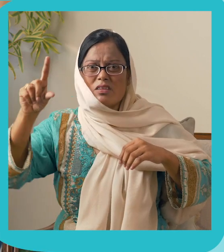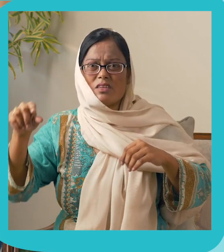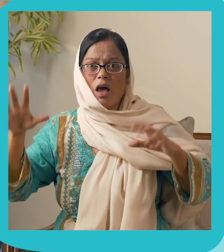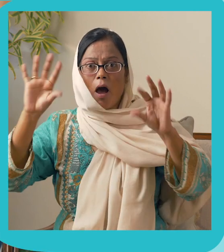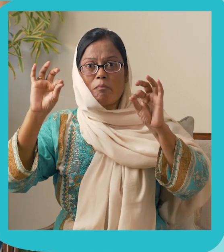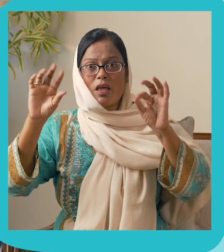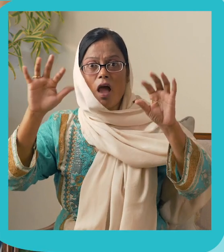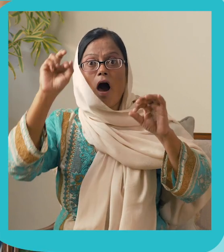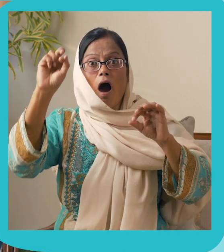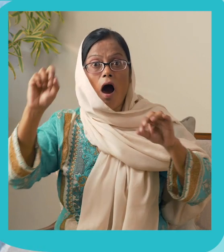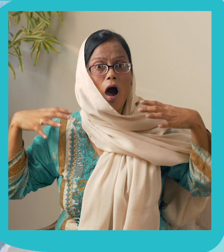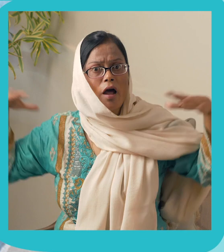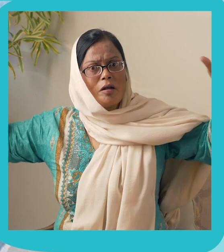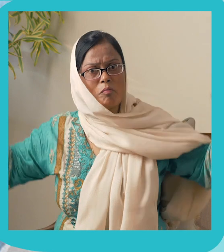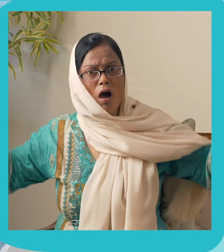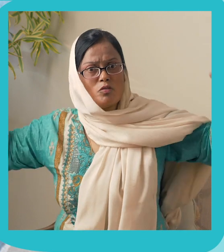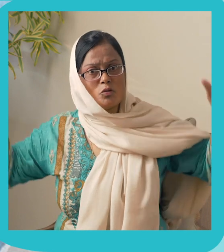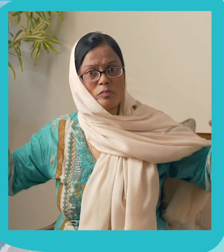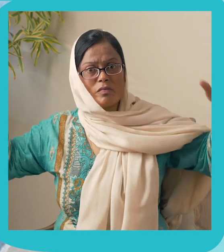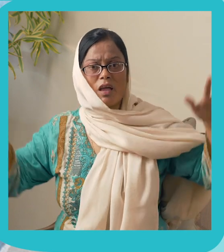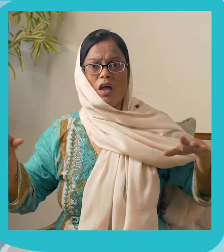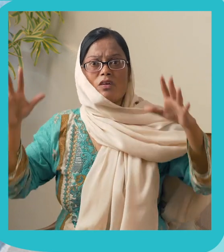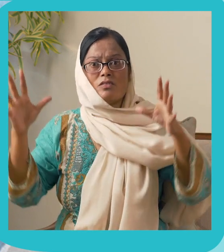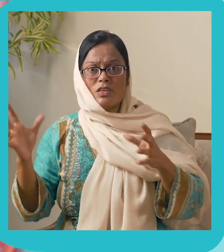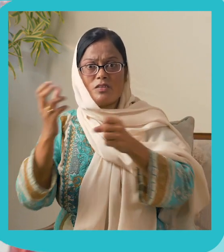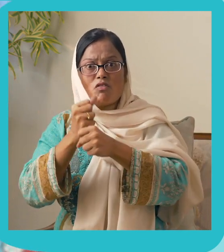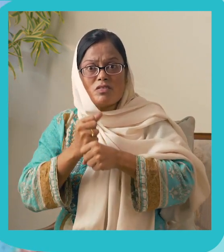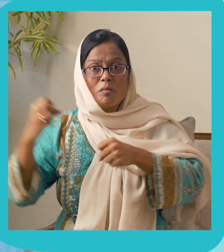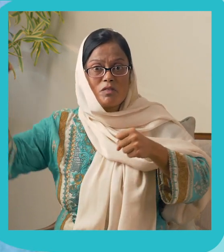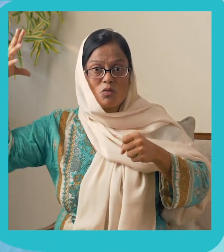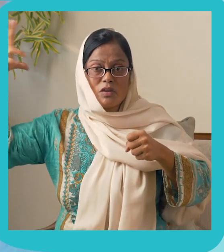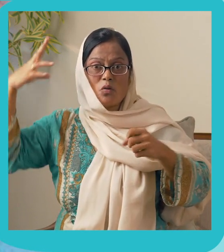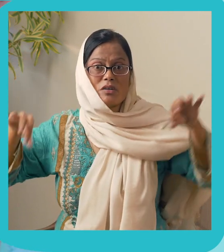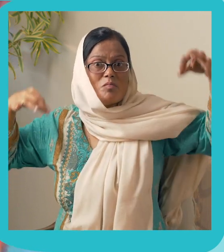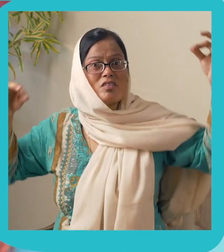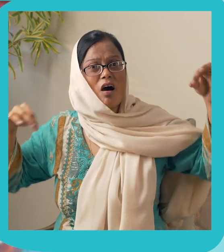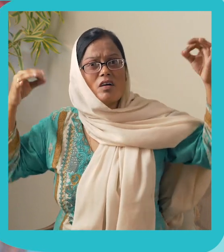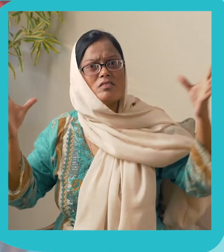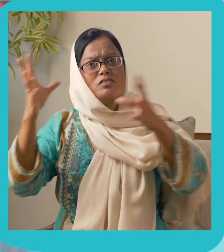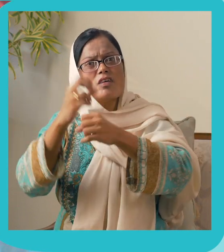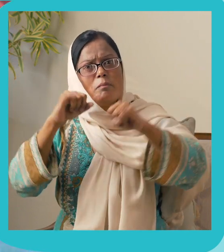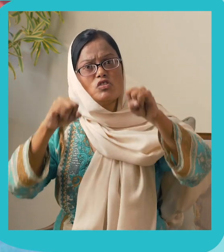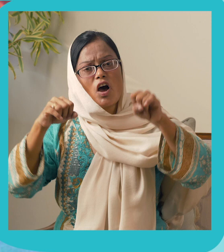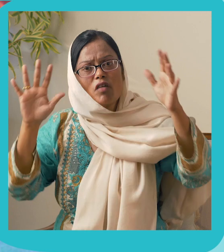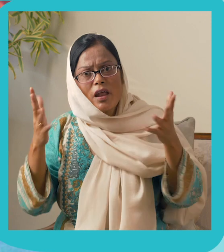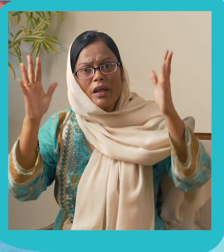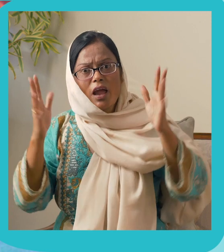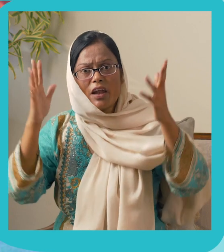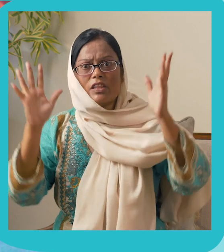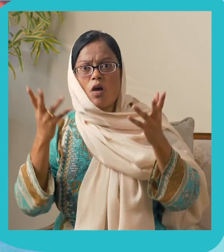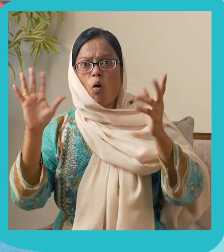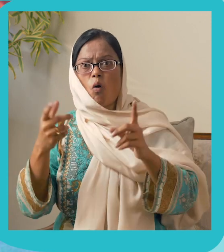"Come on, Olive, join us," said Ollie the octopus cheerfully, as she waved her 8 arms around as if dancing